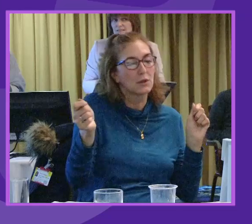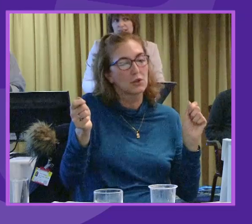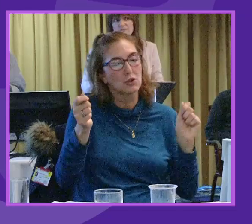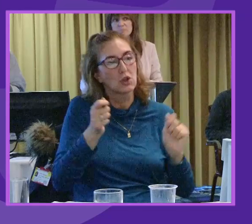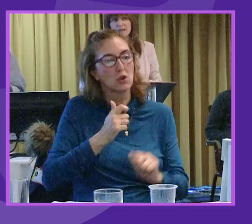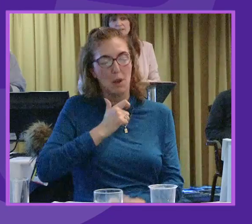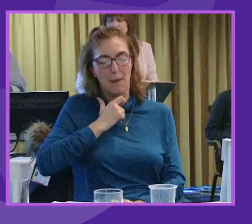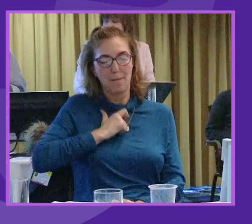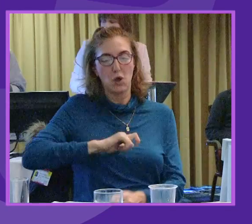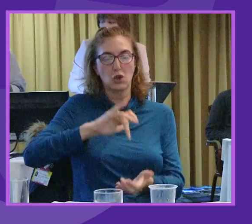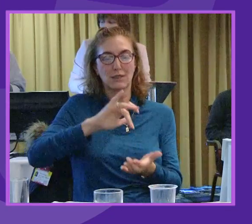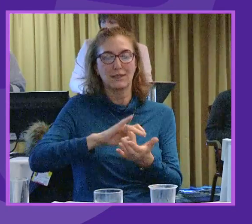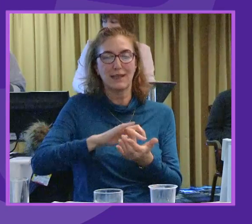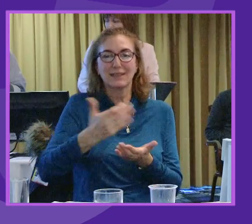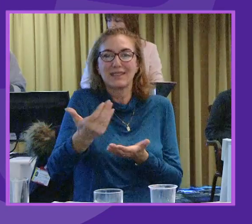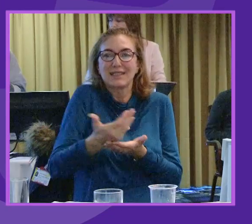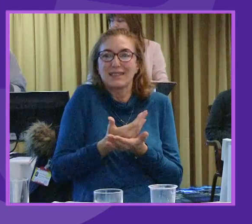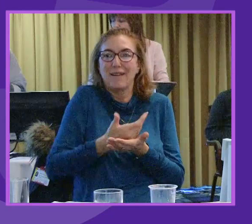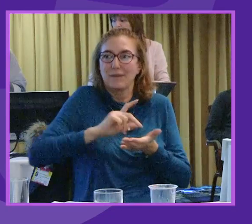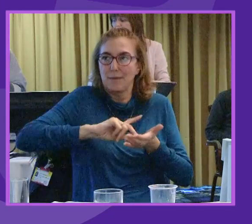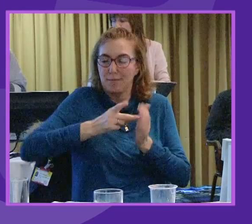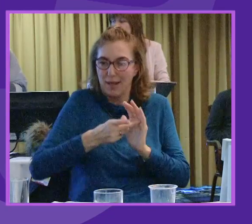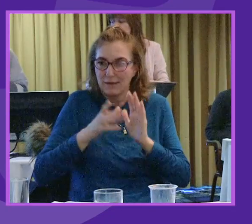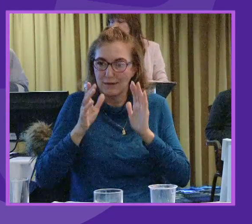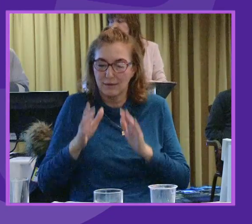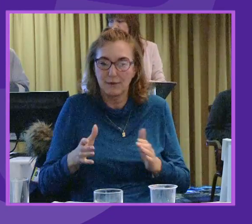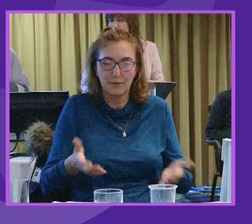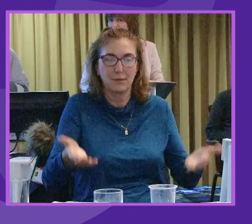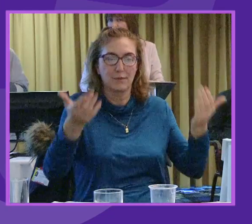risk assessment and management to person-centred safety planning.